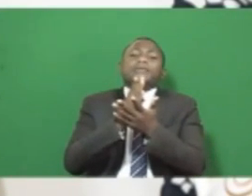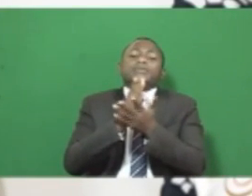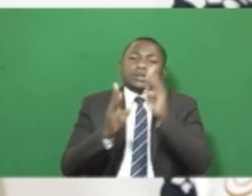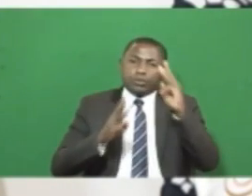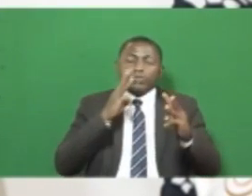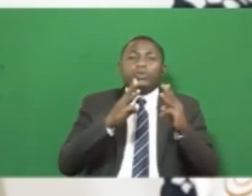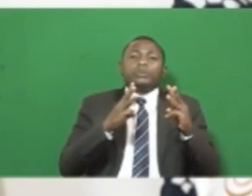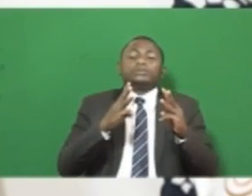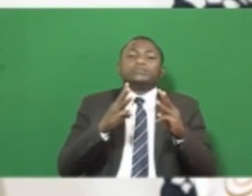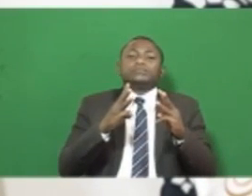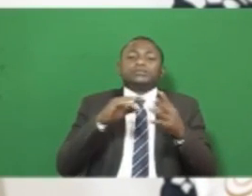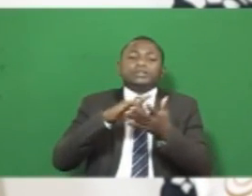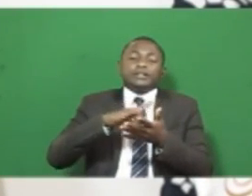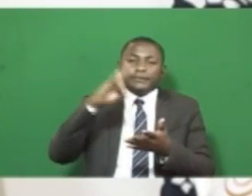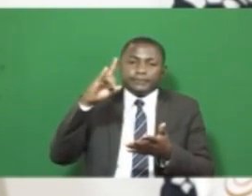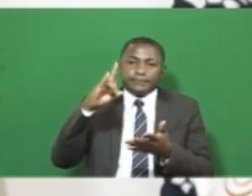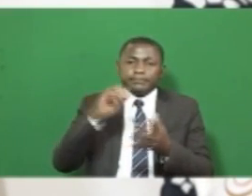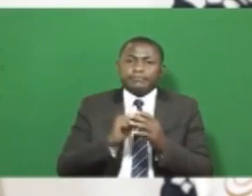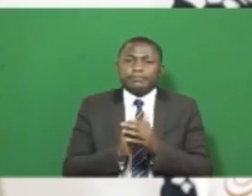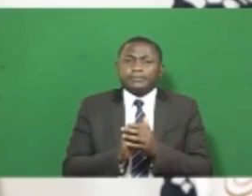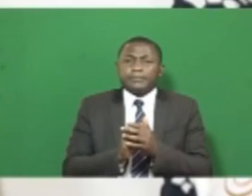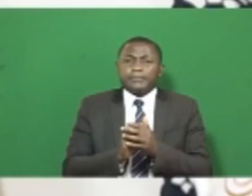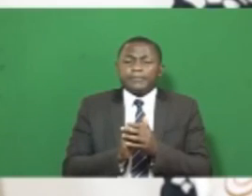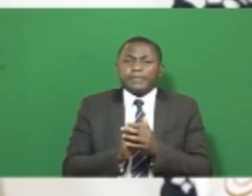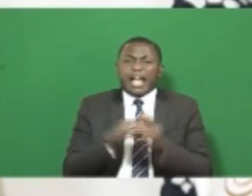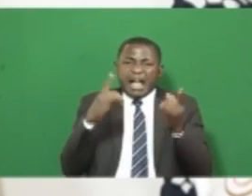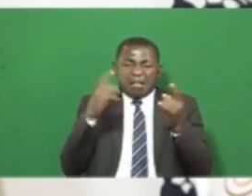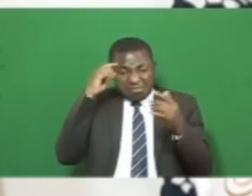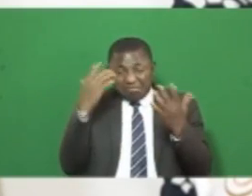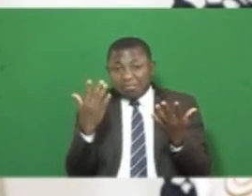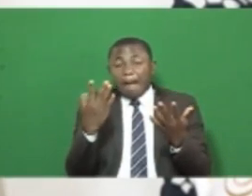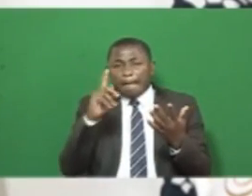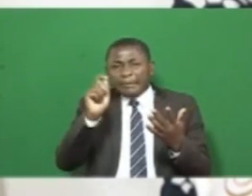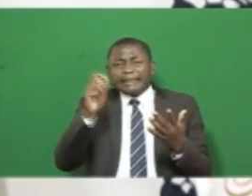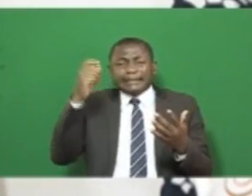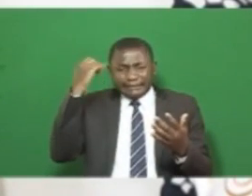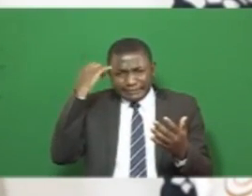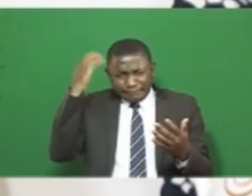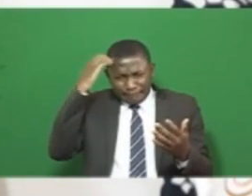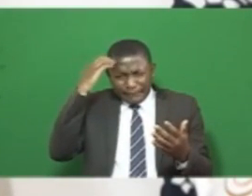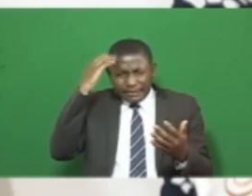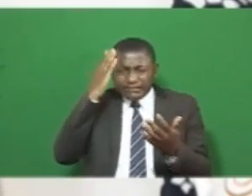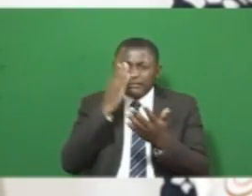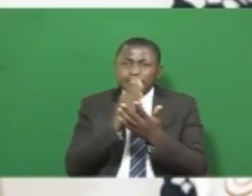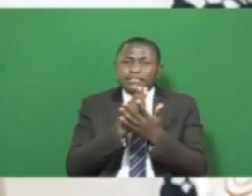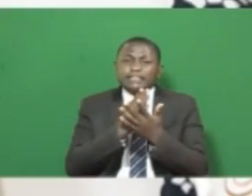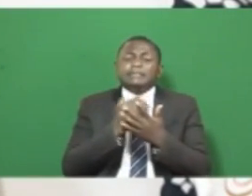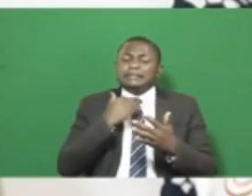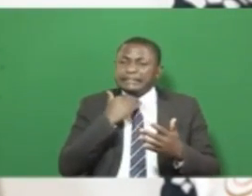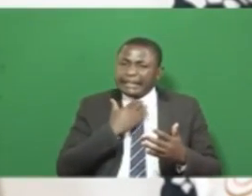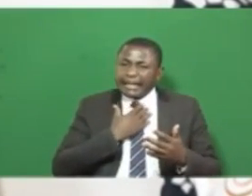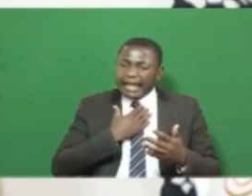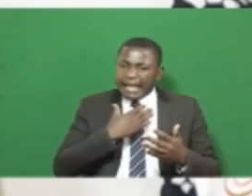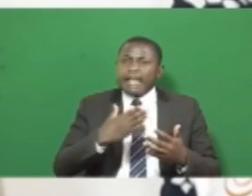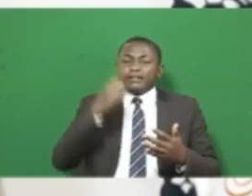higa. Iye, aminoto shaka mvirone ku. Asifungwa yake, akazumisira pa kusana kuterera